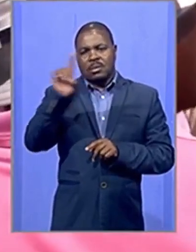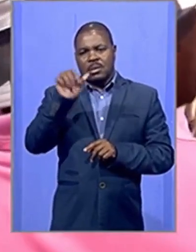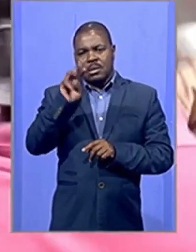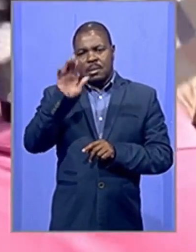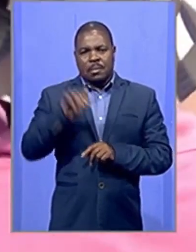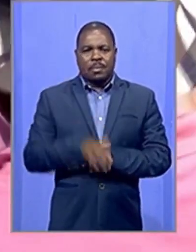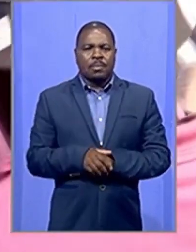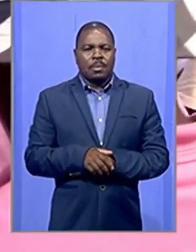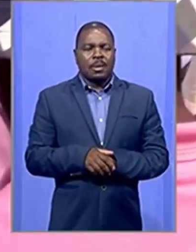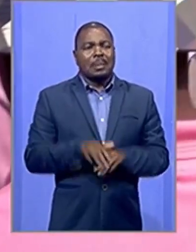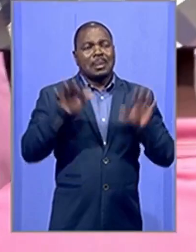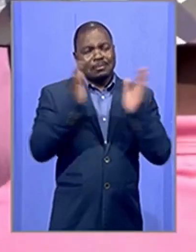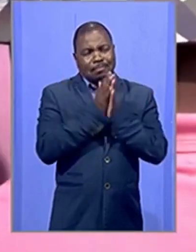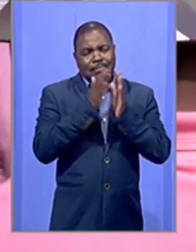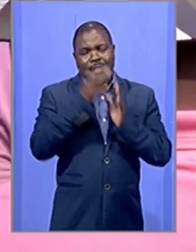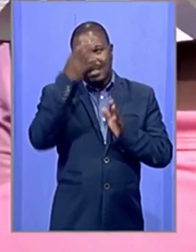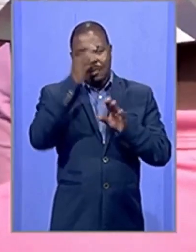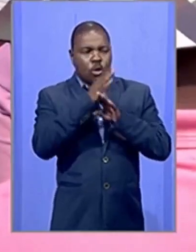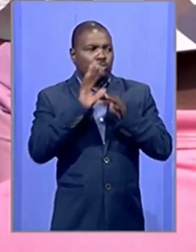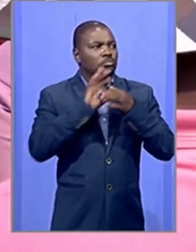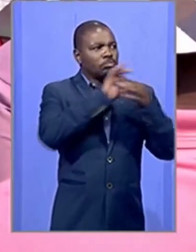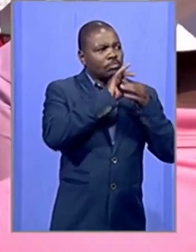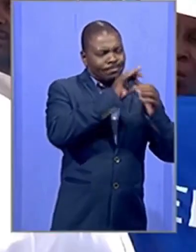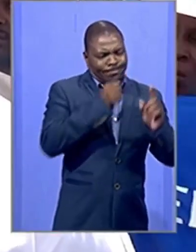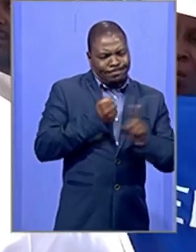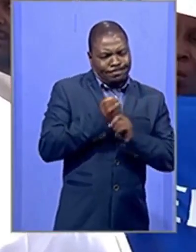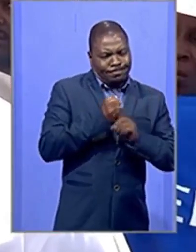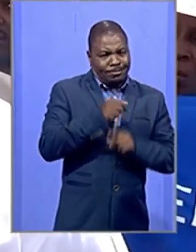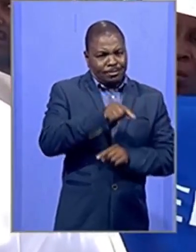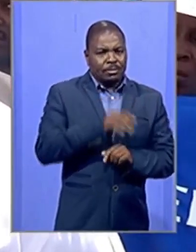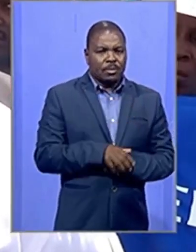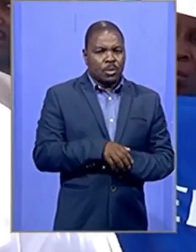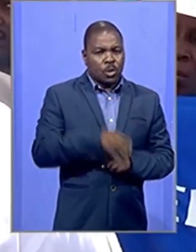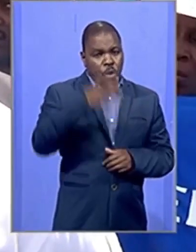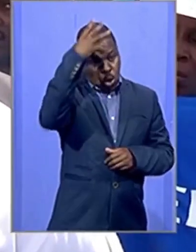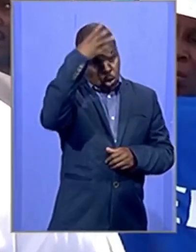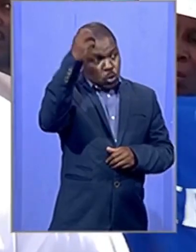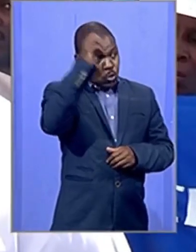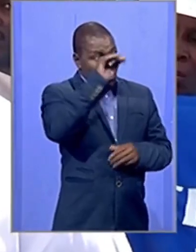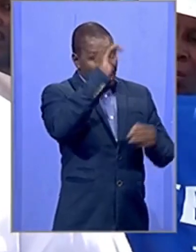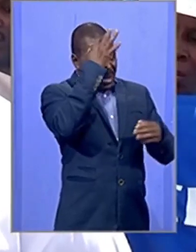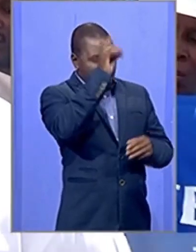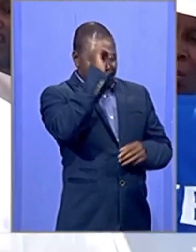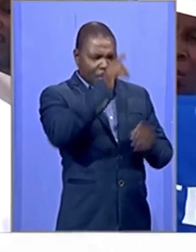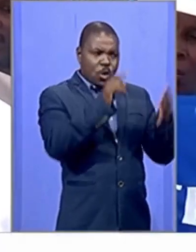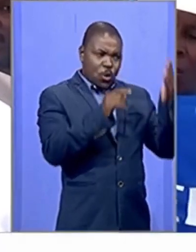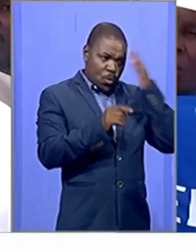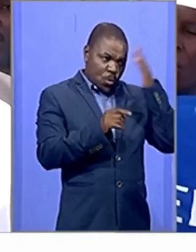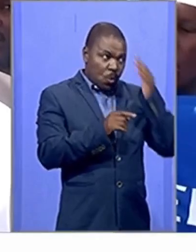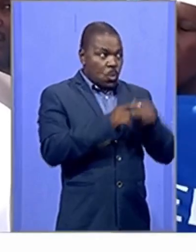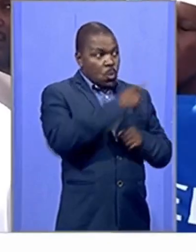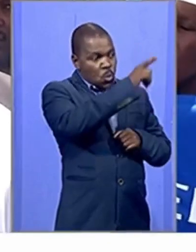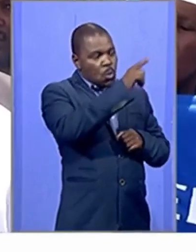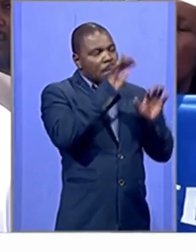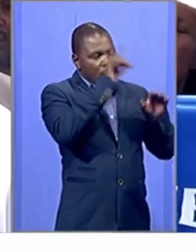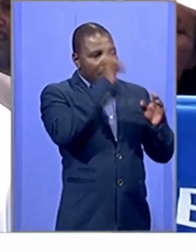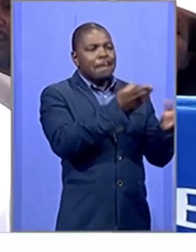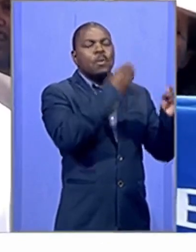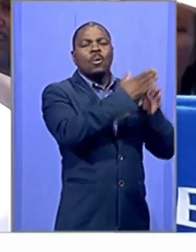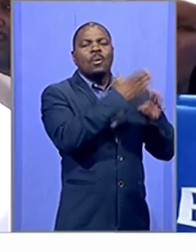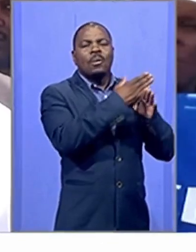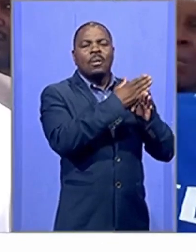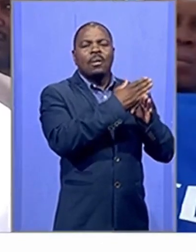gore mebuso e tshwaragane go lwantsha go epa go se mo molaong. Mmuso wa Lesotho tlametse o tsebe gore Basotho ba lokela go fumana mesebetsi, mme bona ba